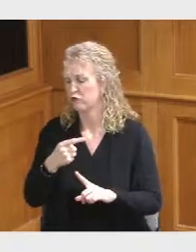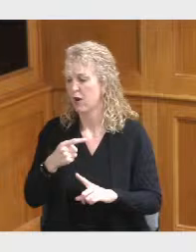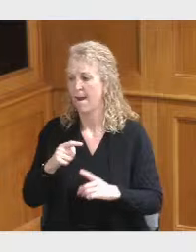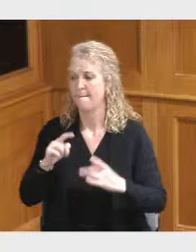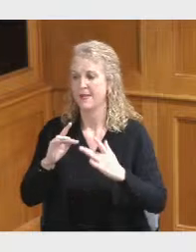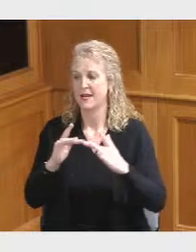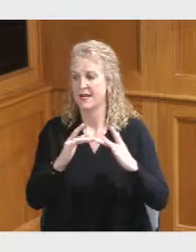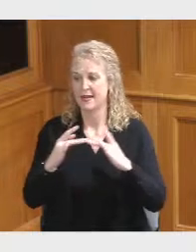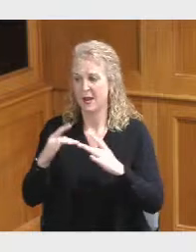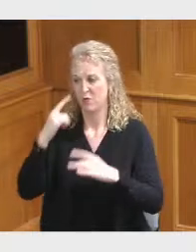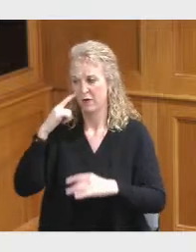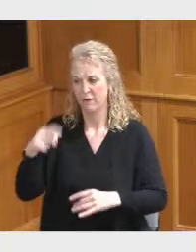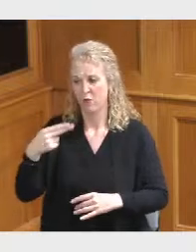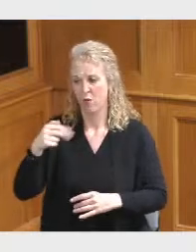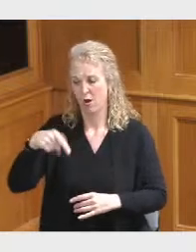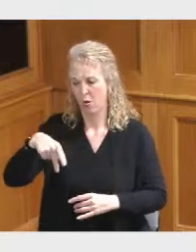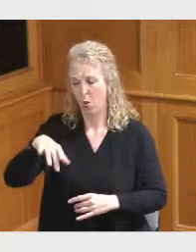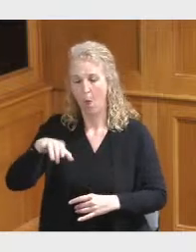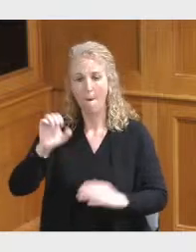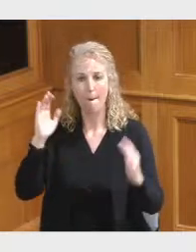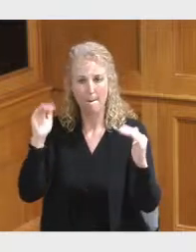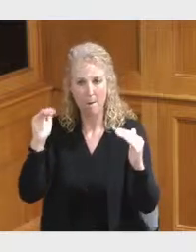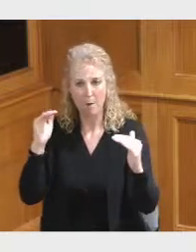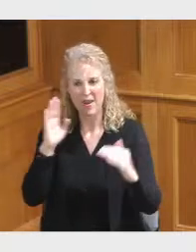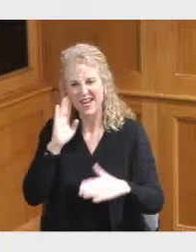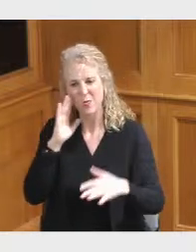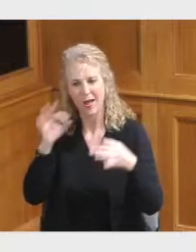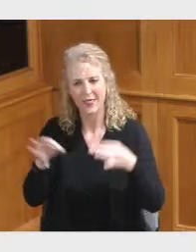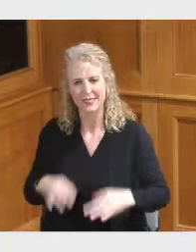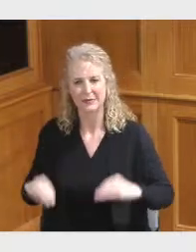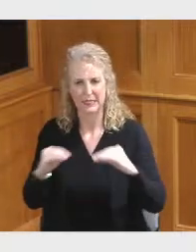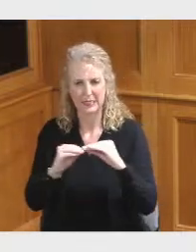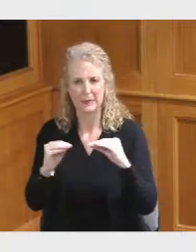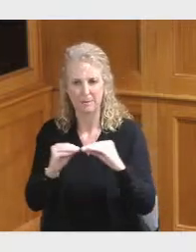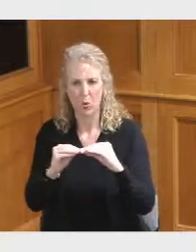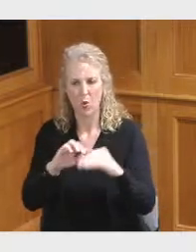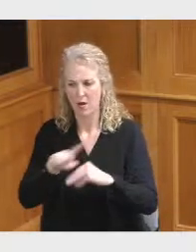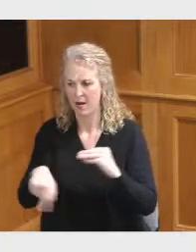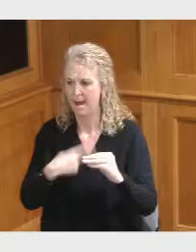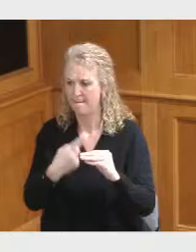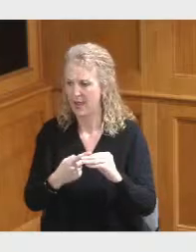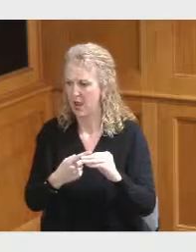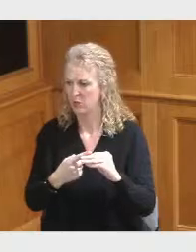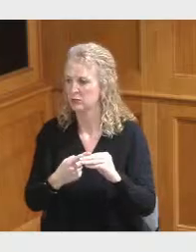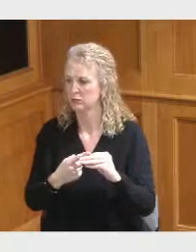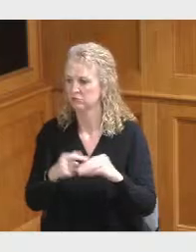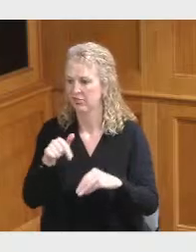Network of Hope, who can shed more light on need of organ, eye, and tissue donation.